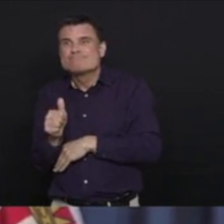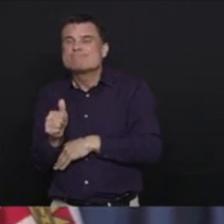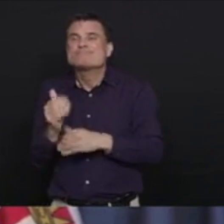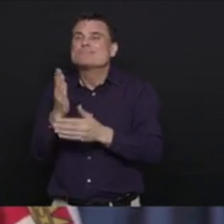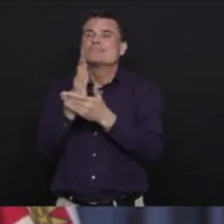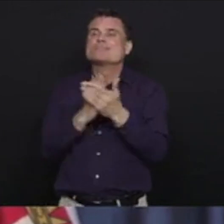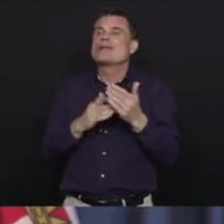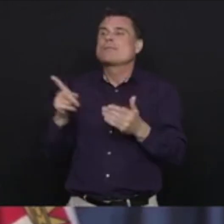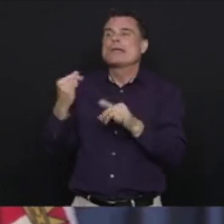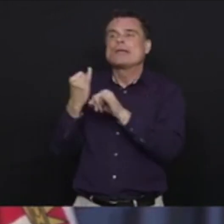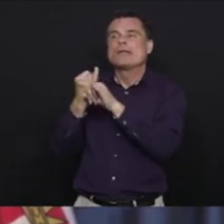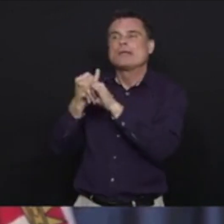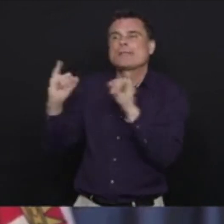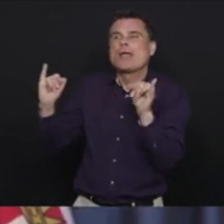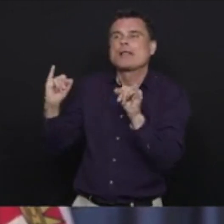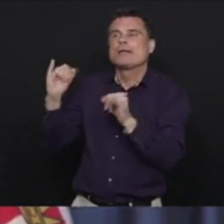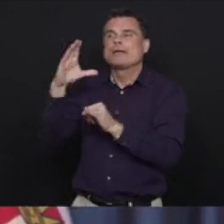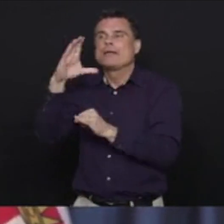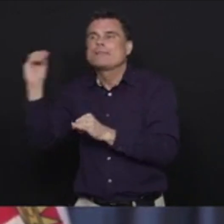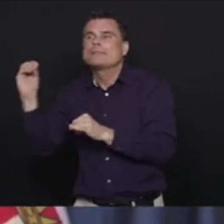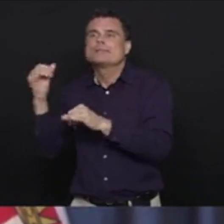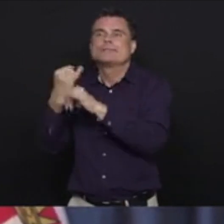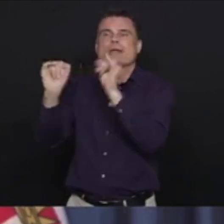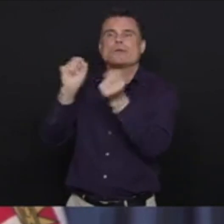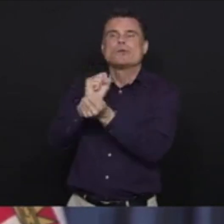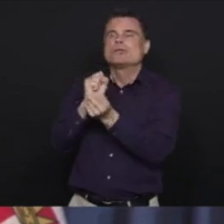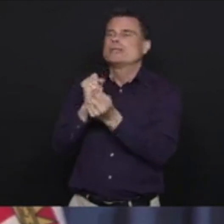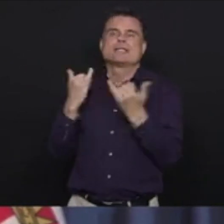if anything we've learned from this pandemic, it's that we have to